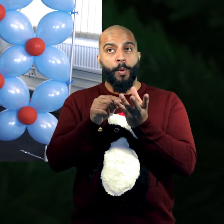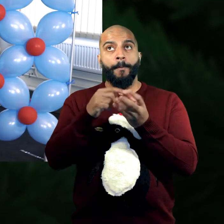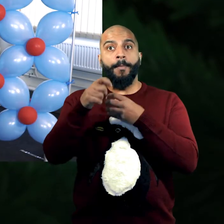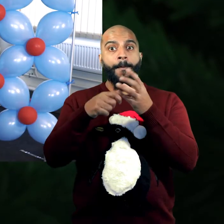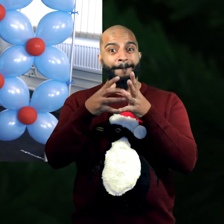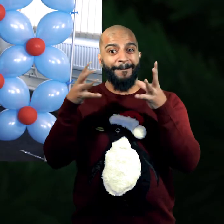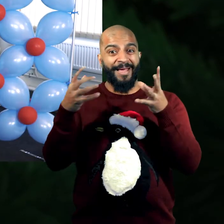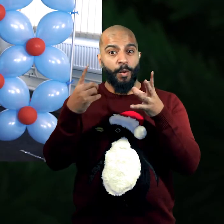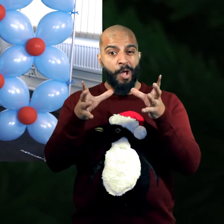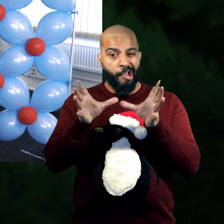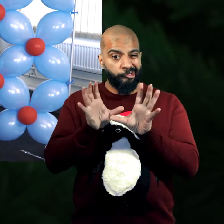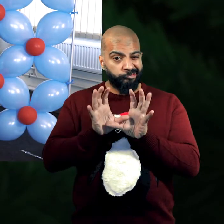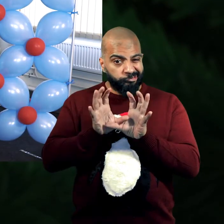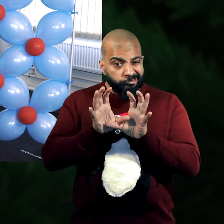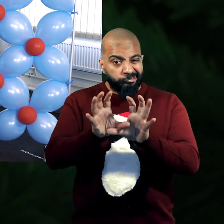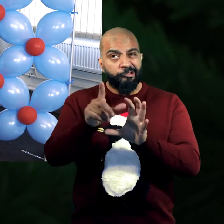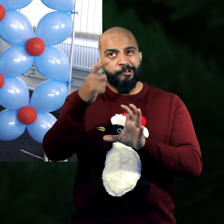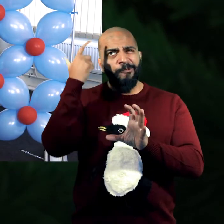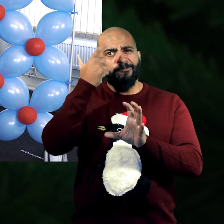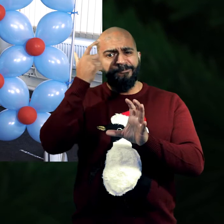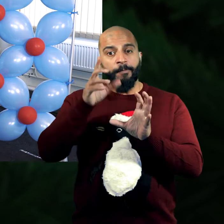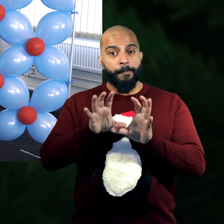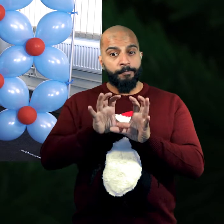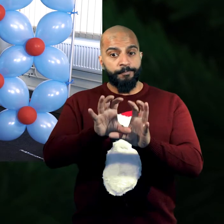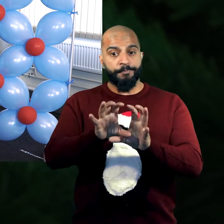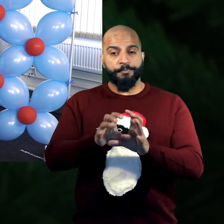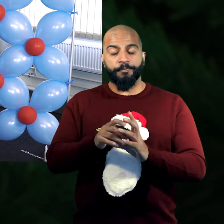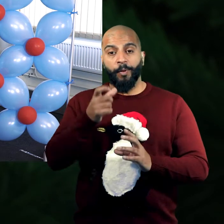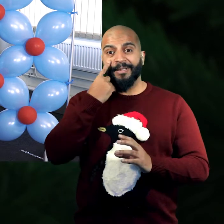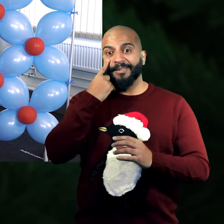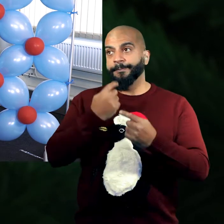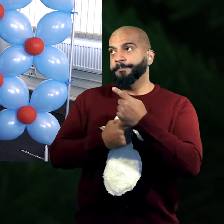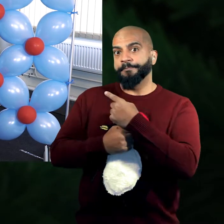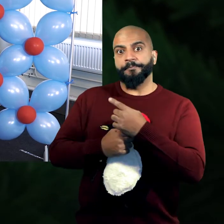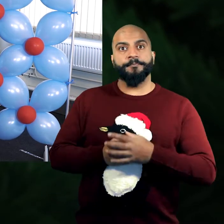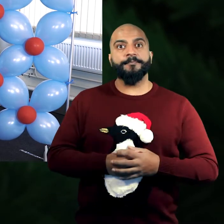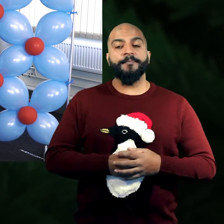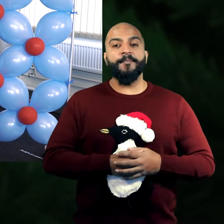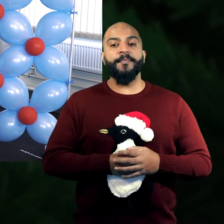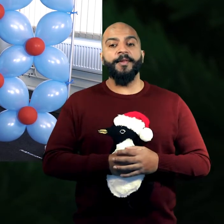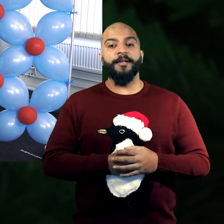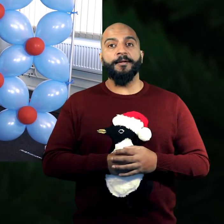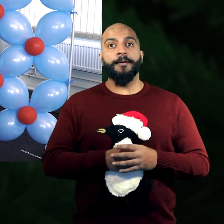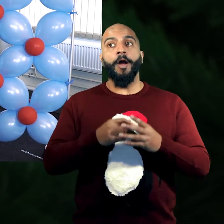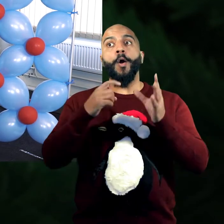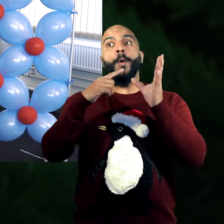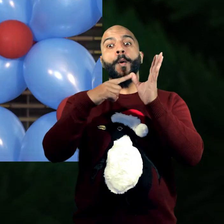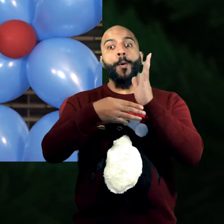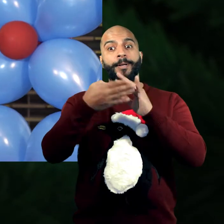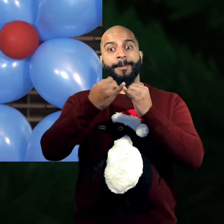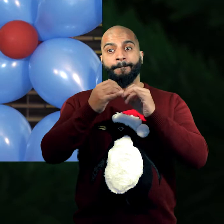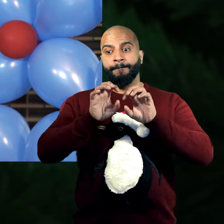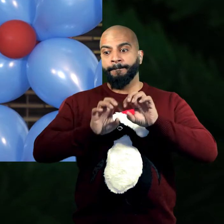one, imagine this is a bigger atom, you could see the atoms around it